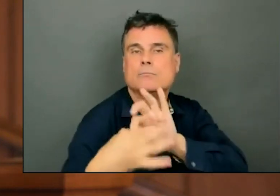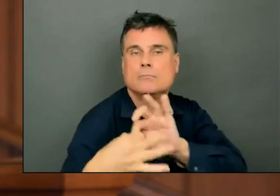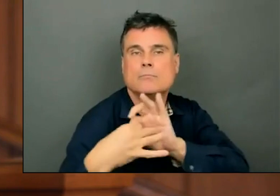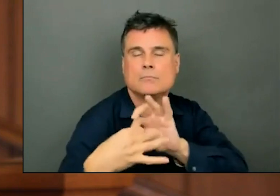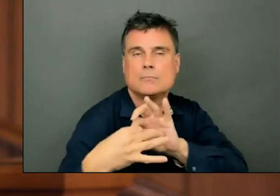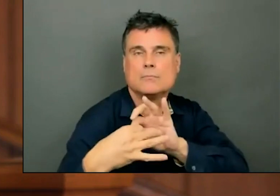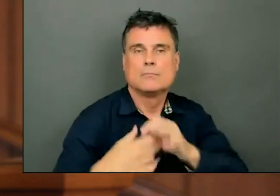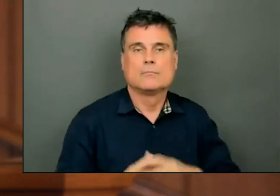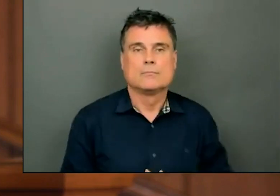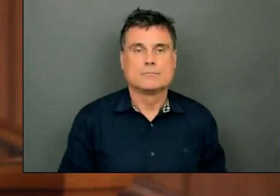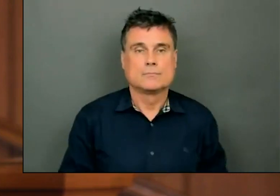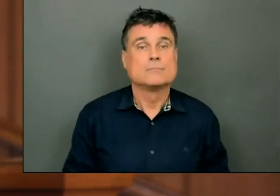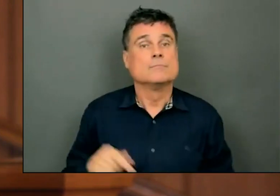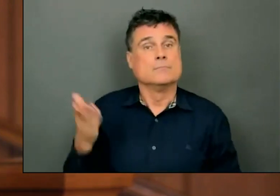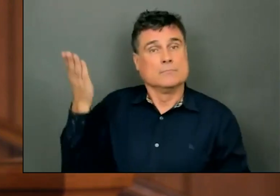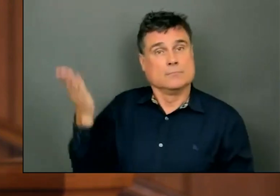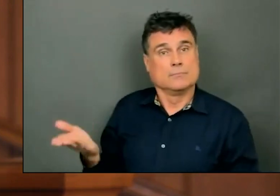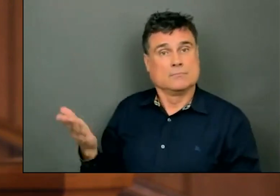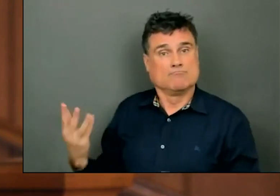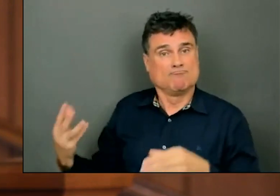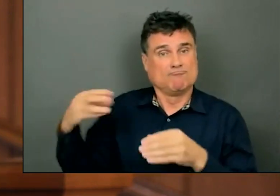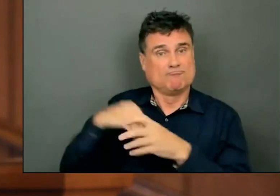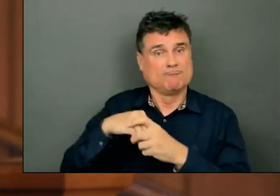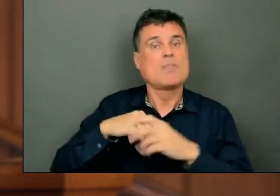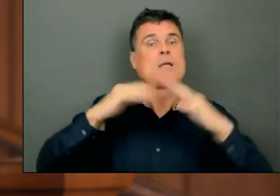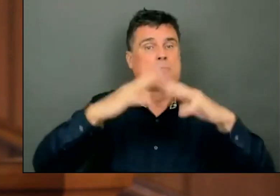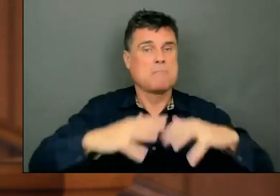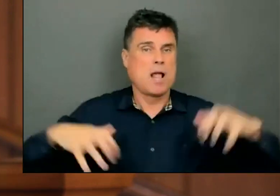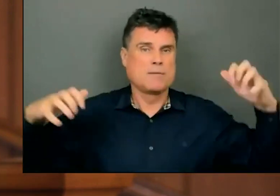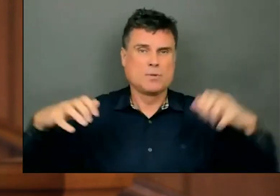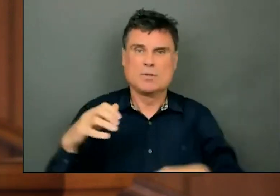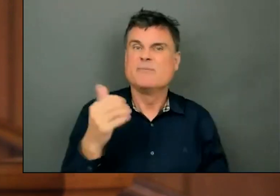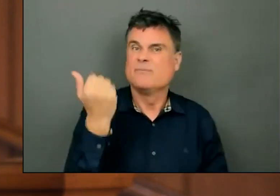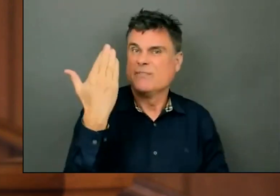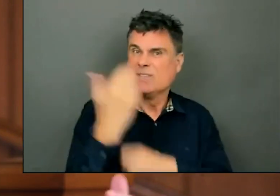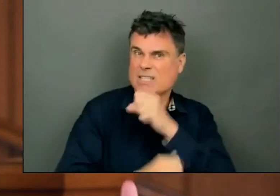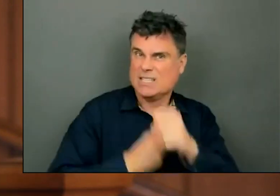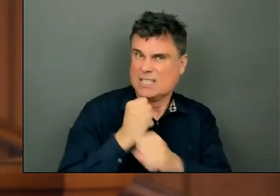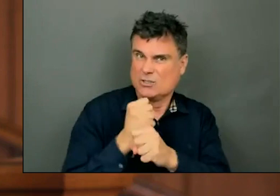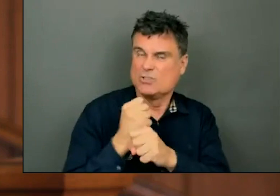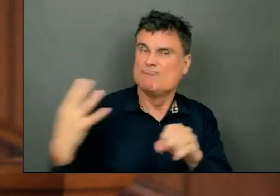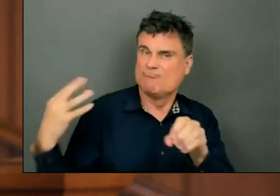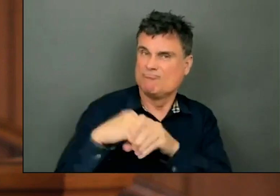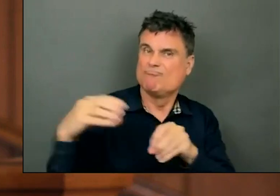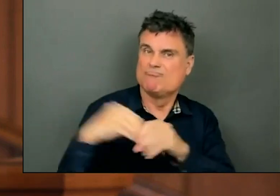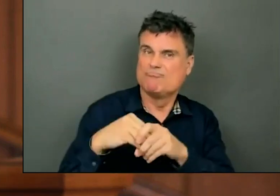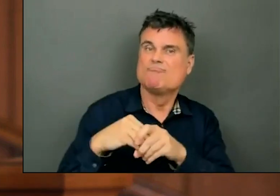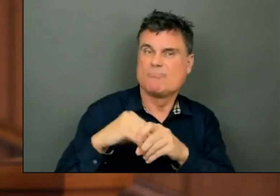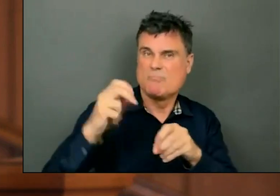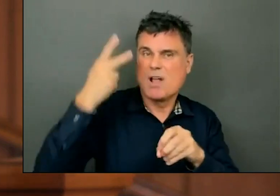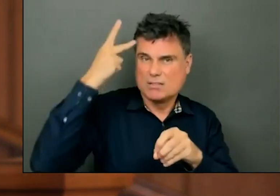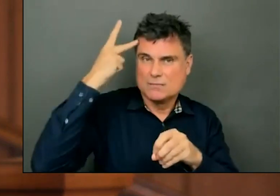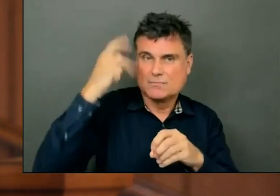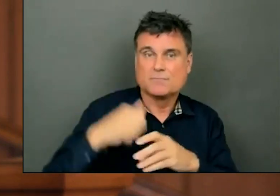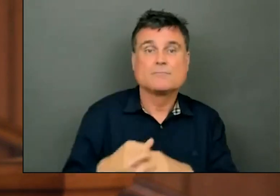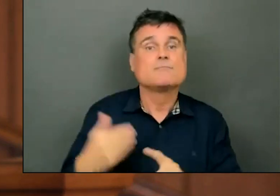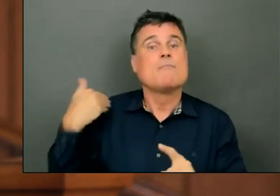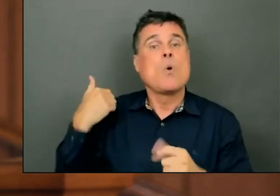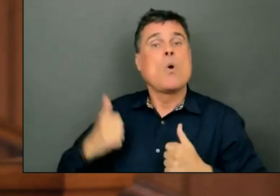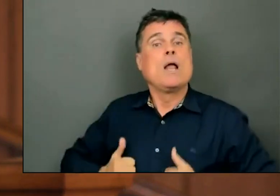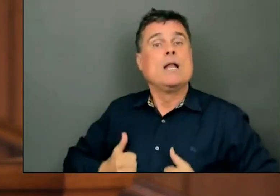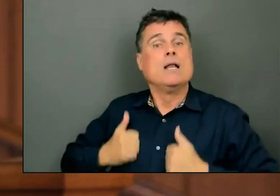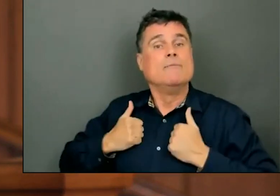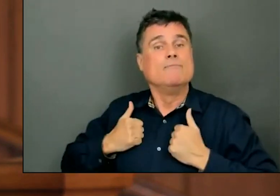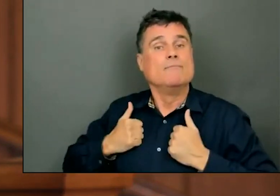Canada, from just outside of Vanderhoof all the way to Haida Gwaii and then up to Atlan, British Columbia, and